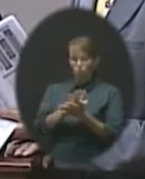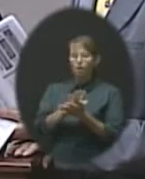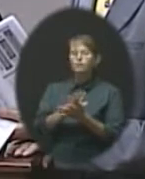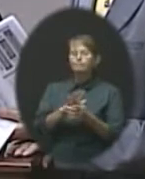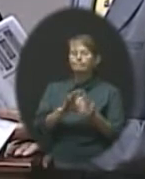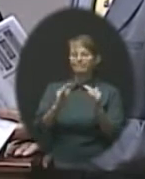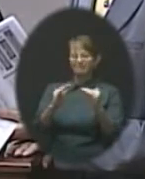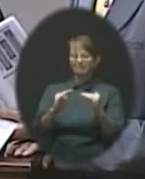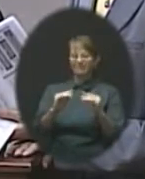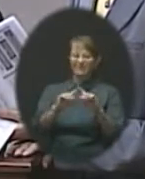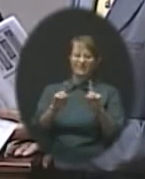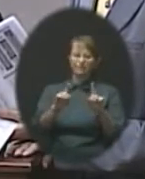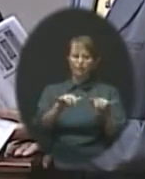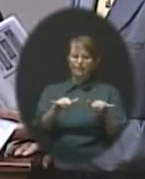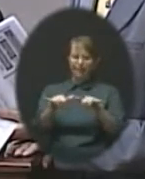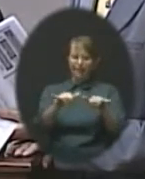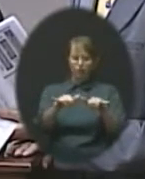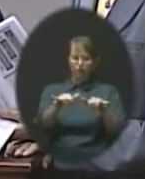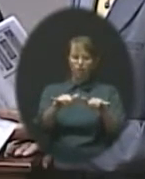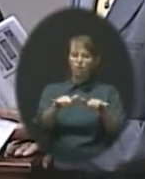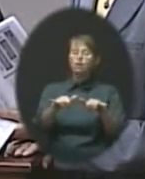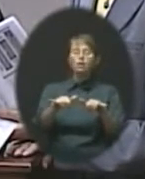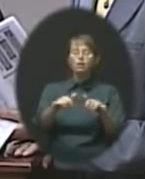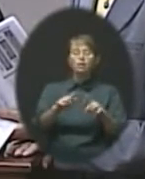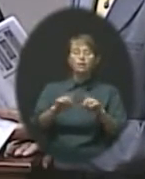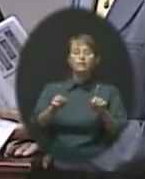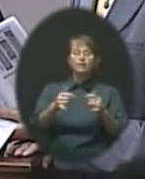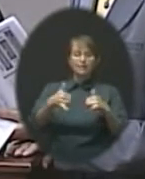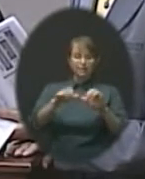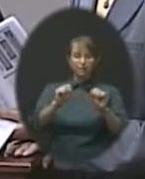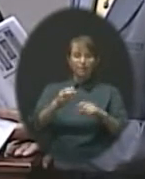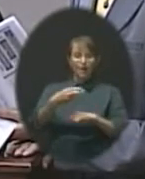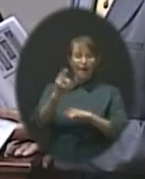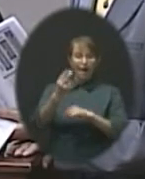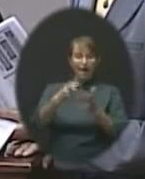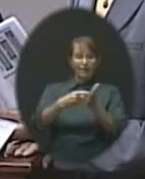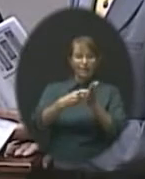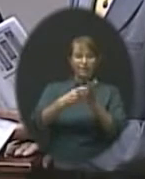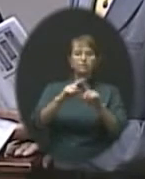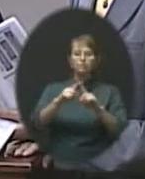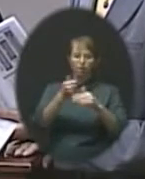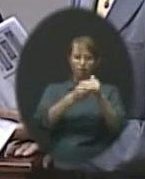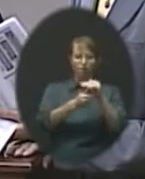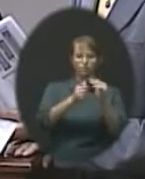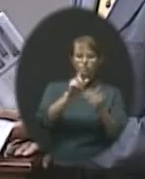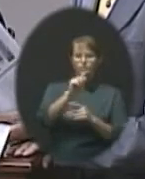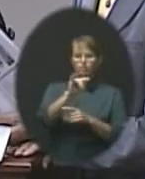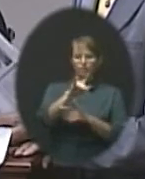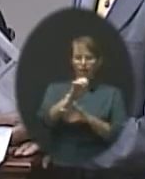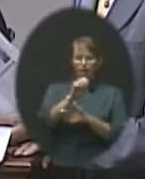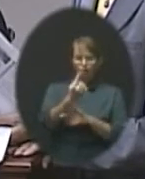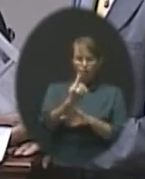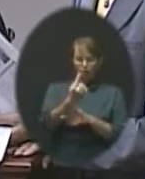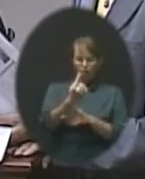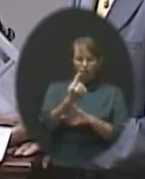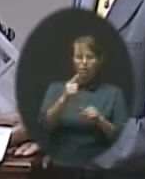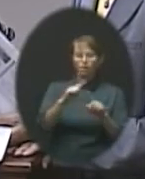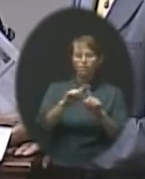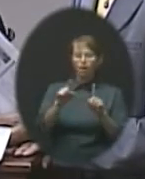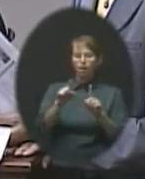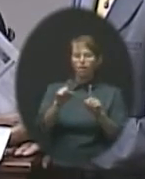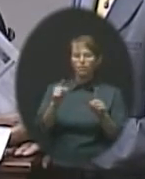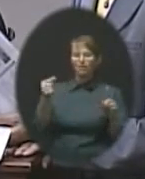only difference is you could still be a high need school and be a Title I school. But until you are in the